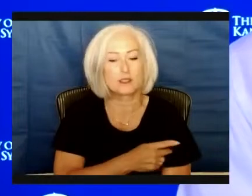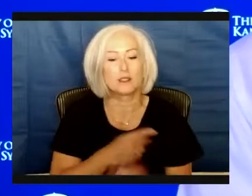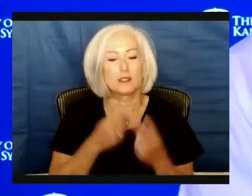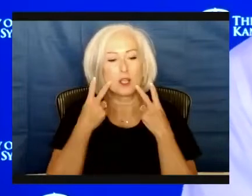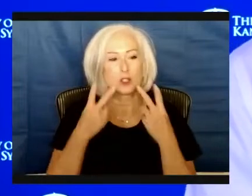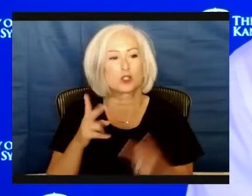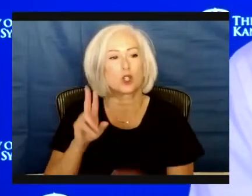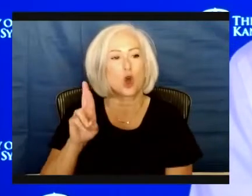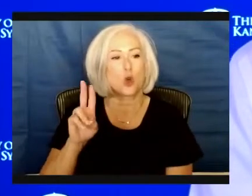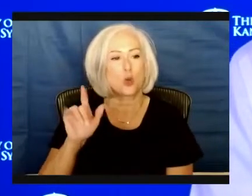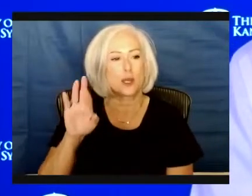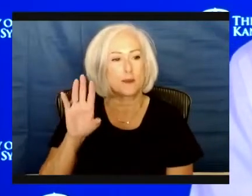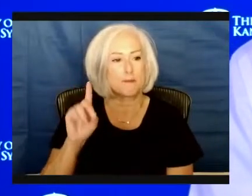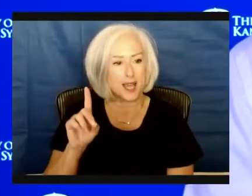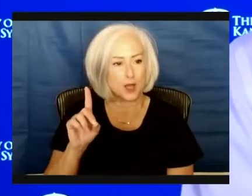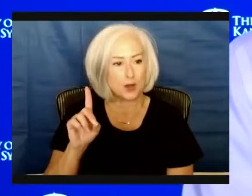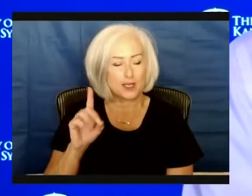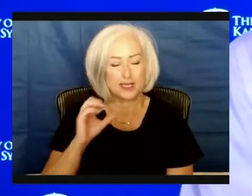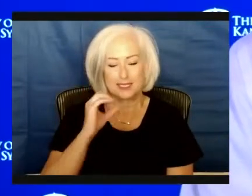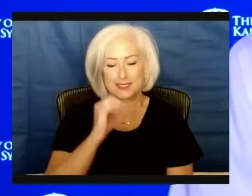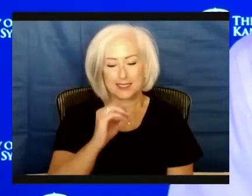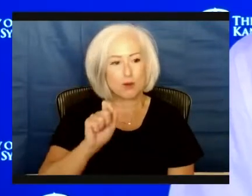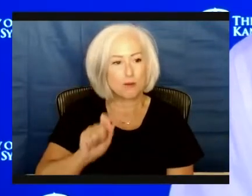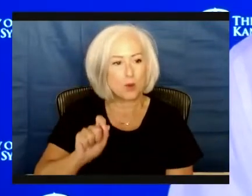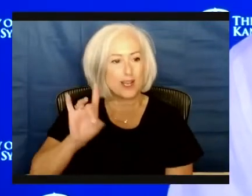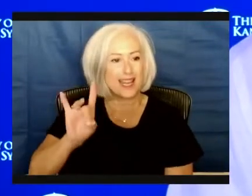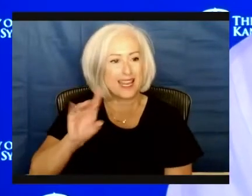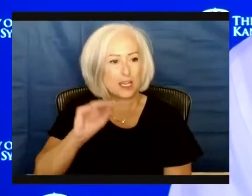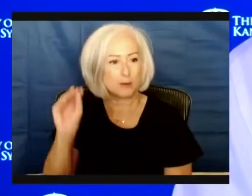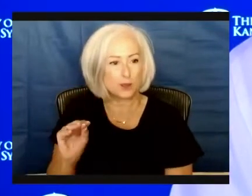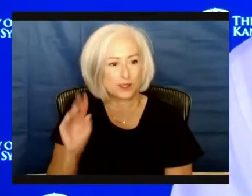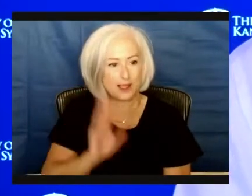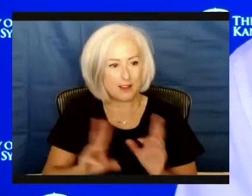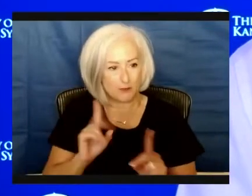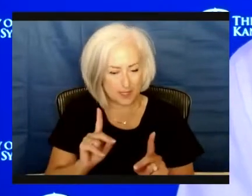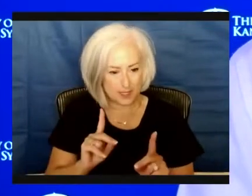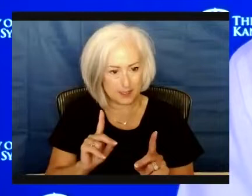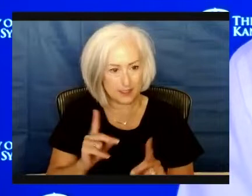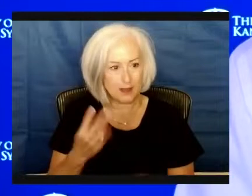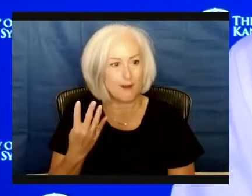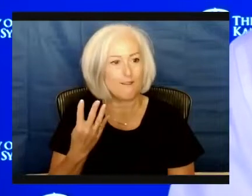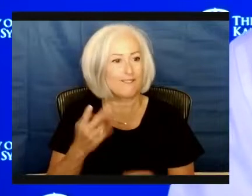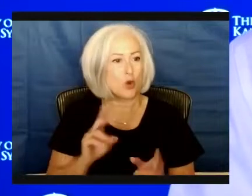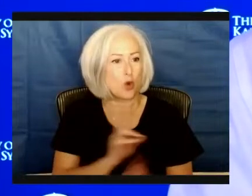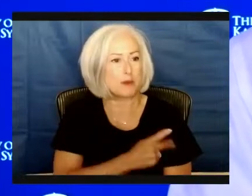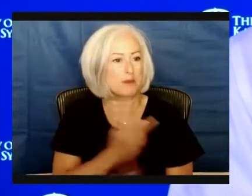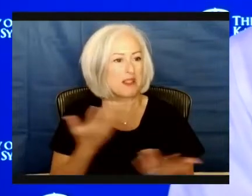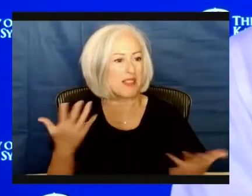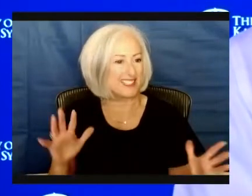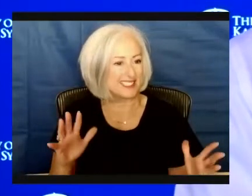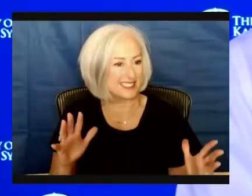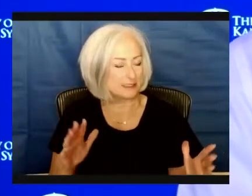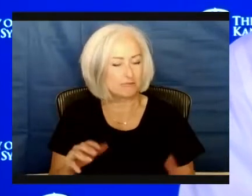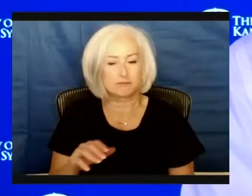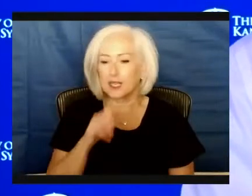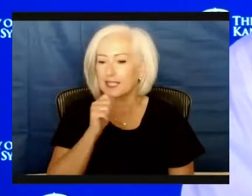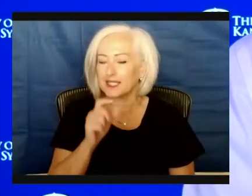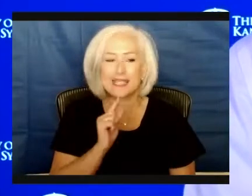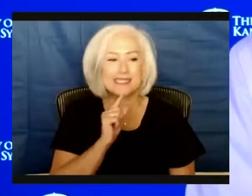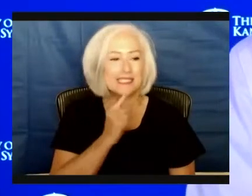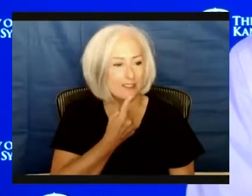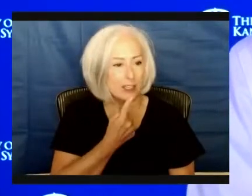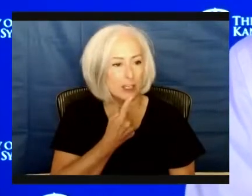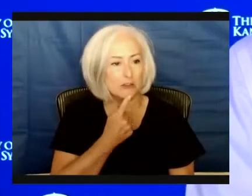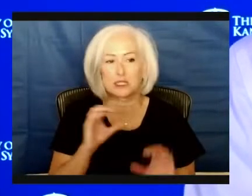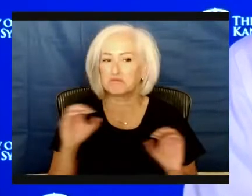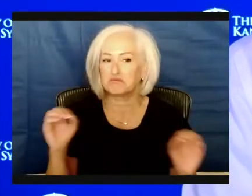or 0.8% of people. None of those people had severe disease. None of those people had to go to the hospital. I really significantly doubt he